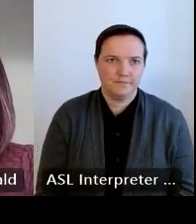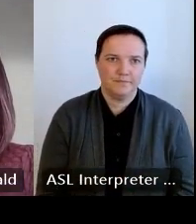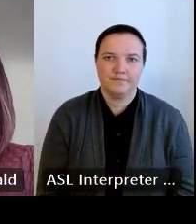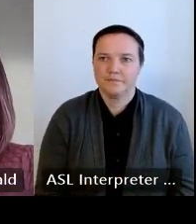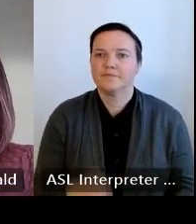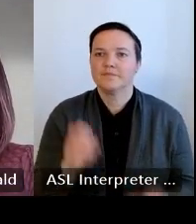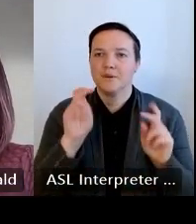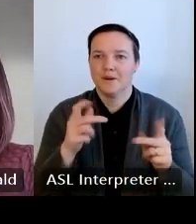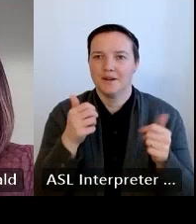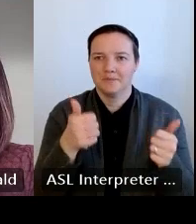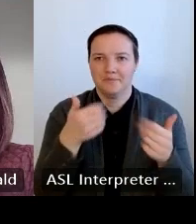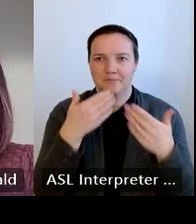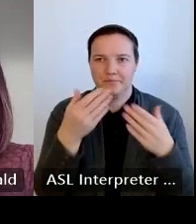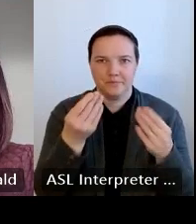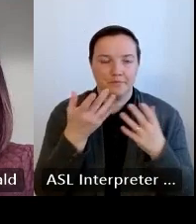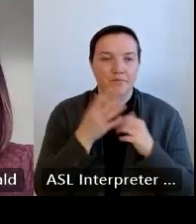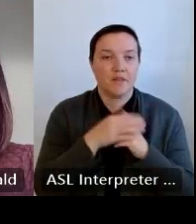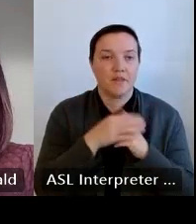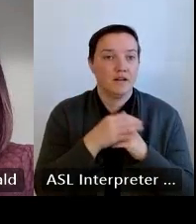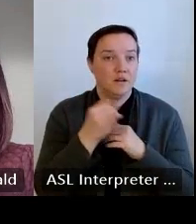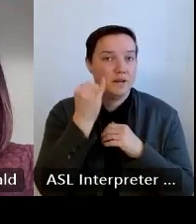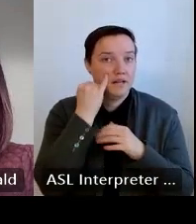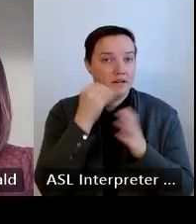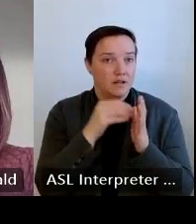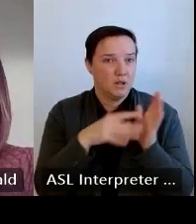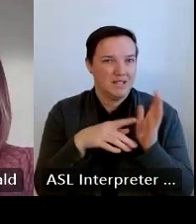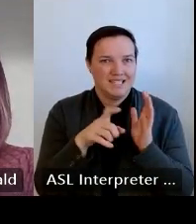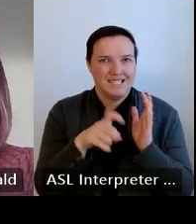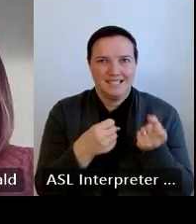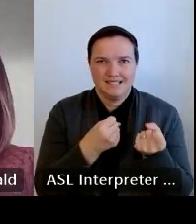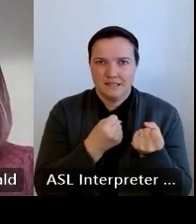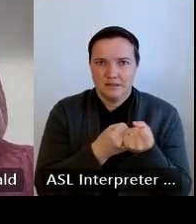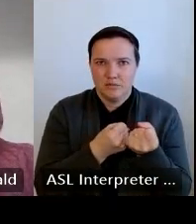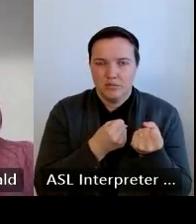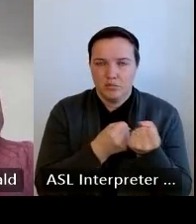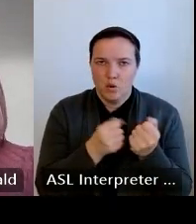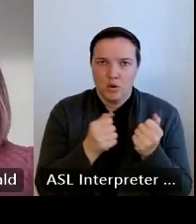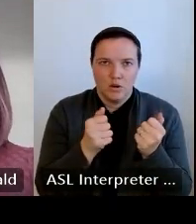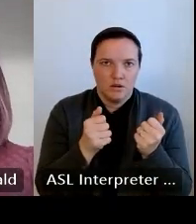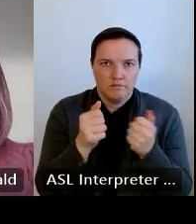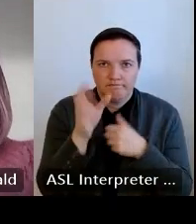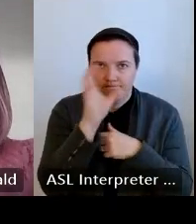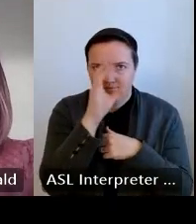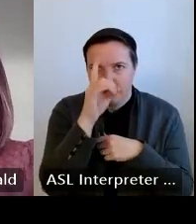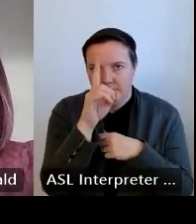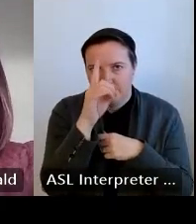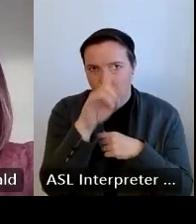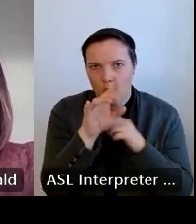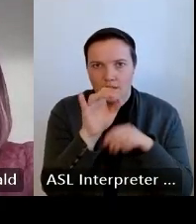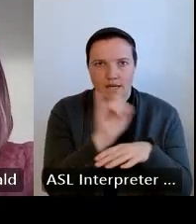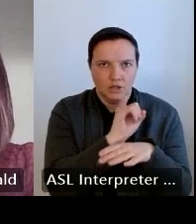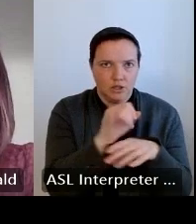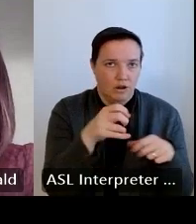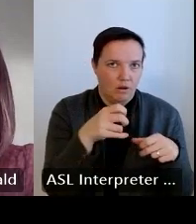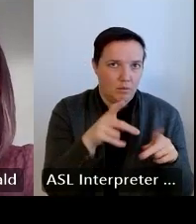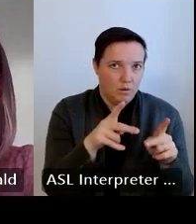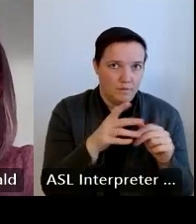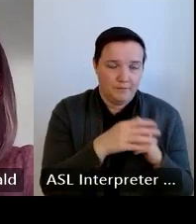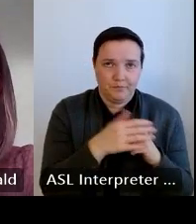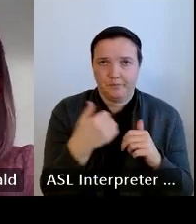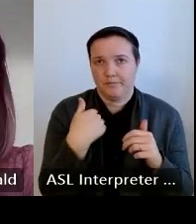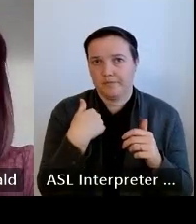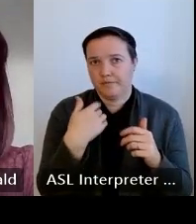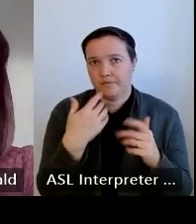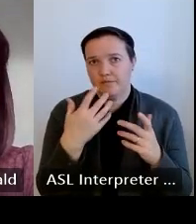Okay, good to know. If there are students that need support with finding internship opportunities, there are